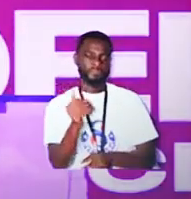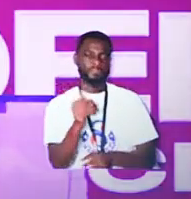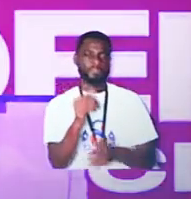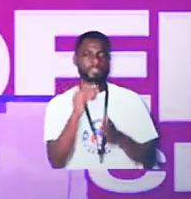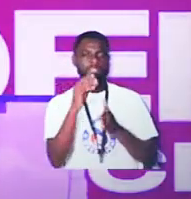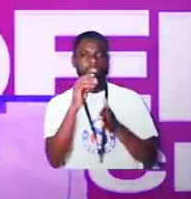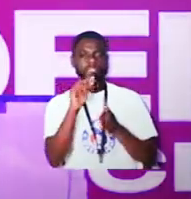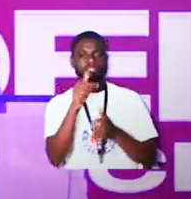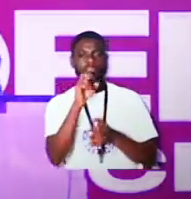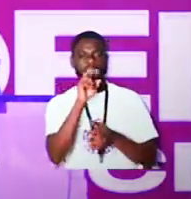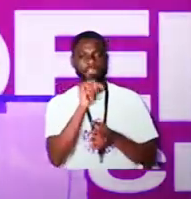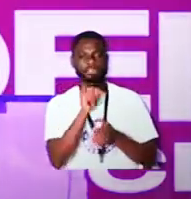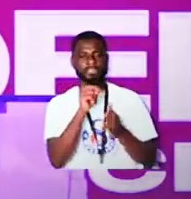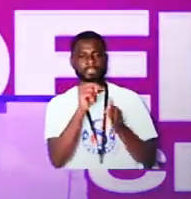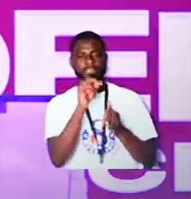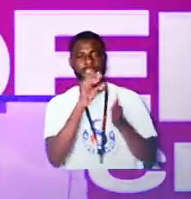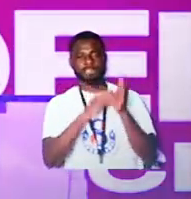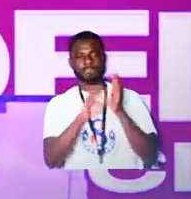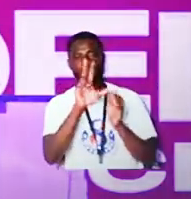Genesis 2:15, quickly.